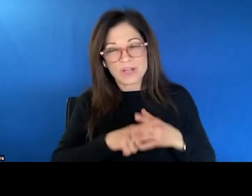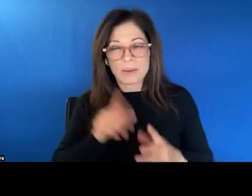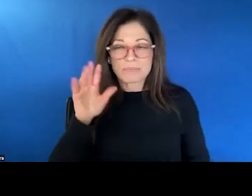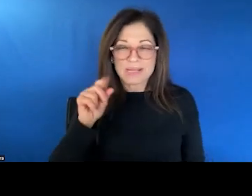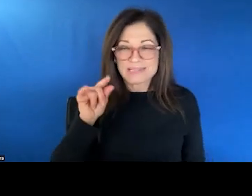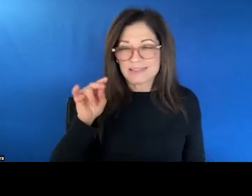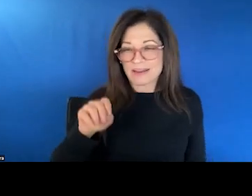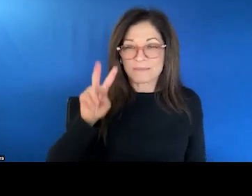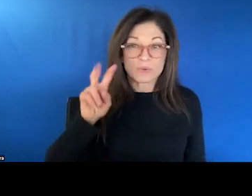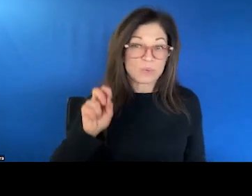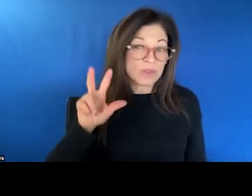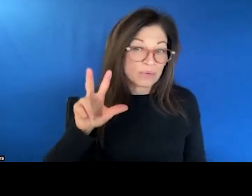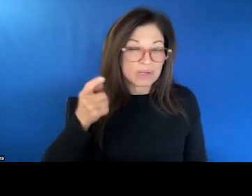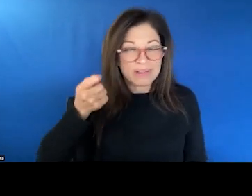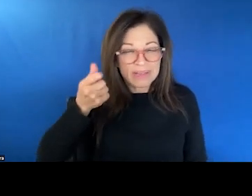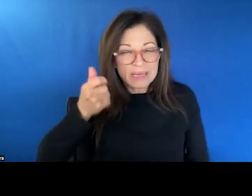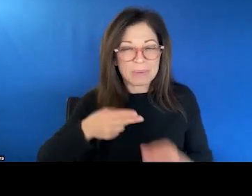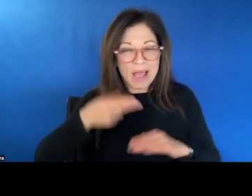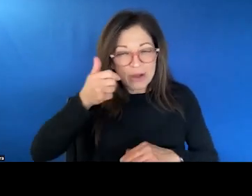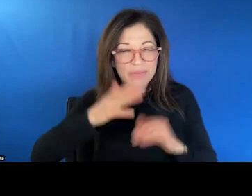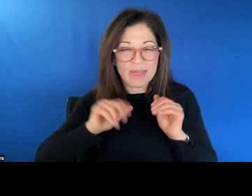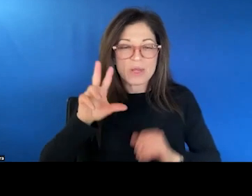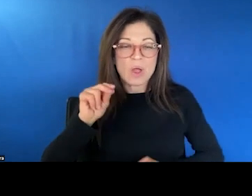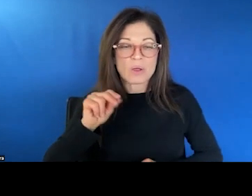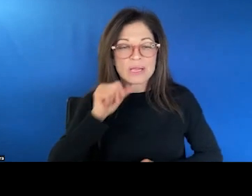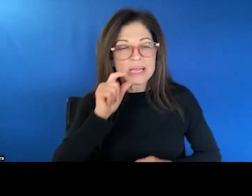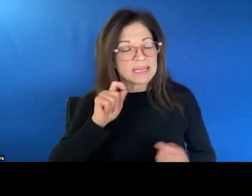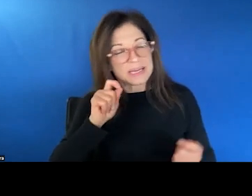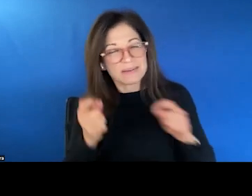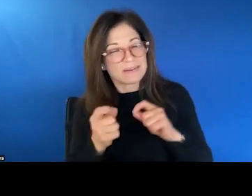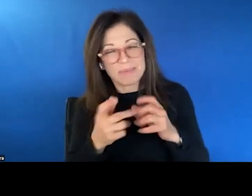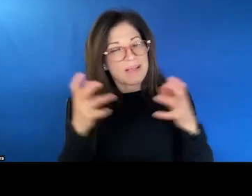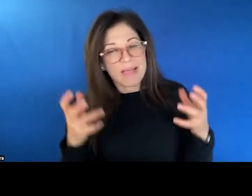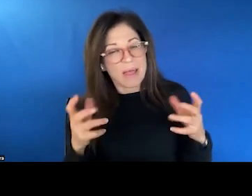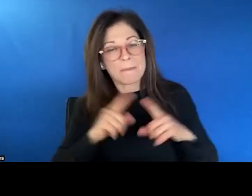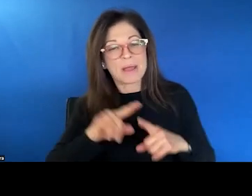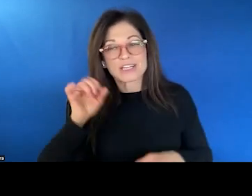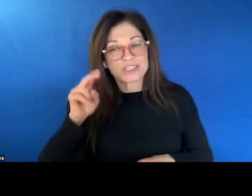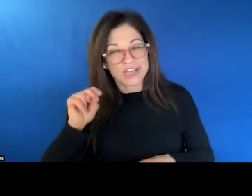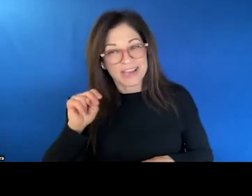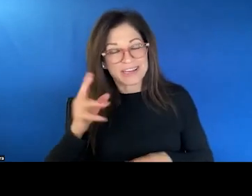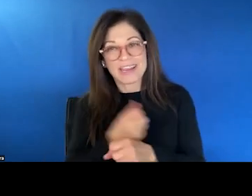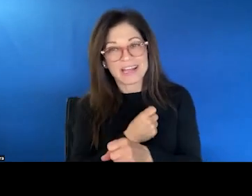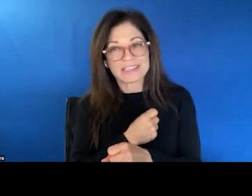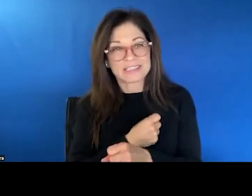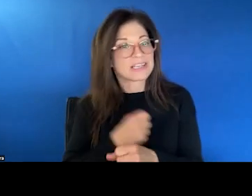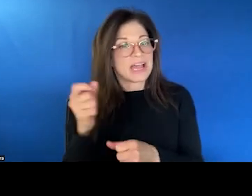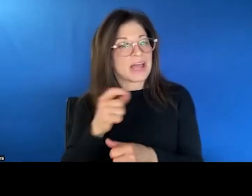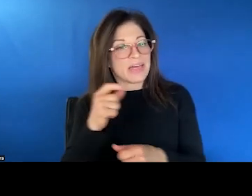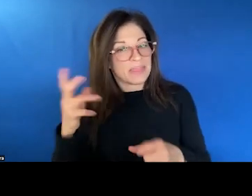just slightly higher than no. It didn't move a lot. But Jen gets the photo finish